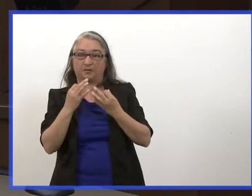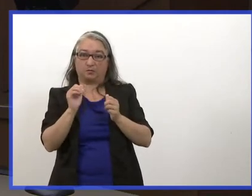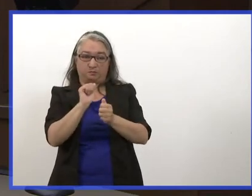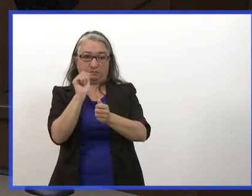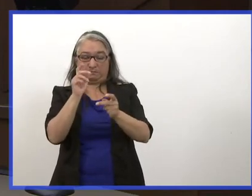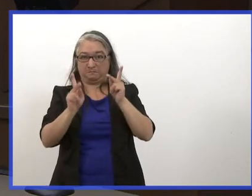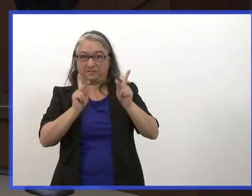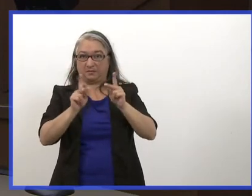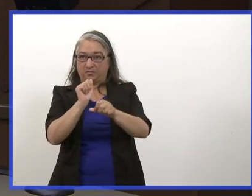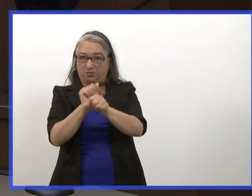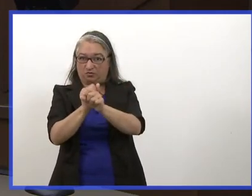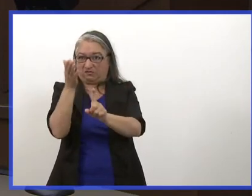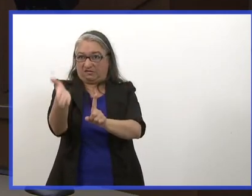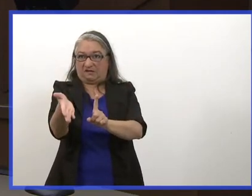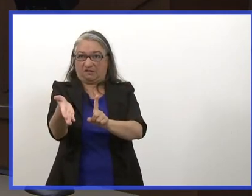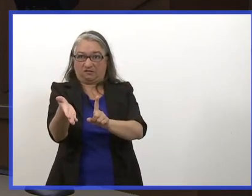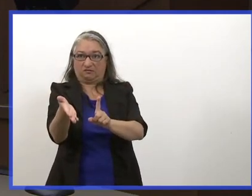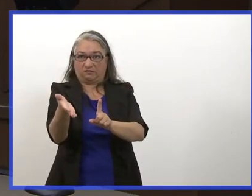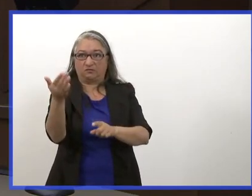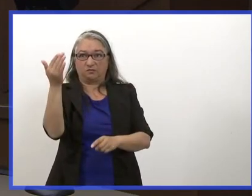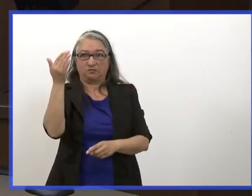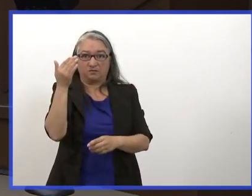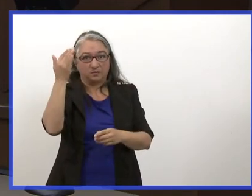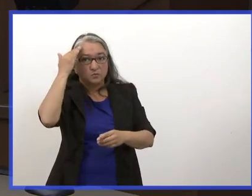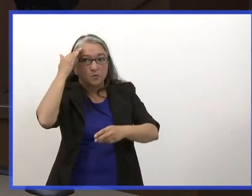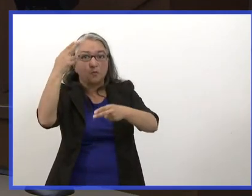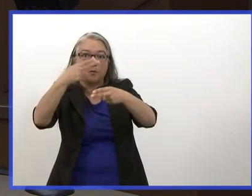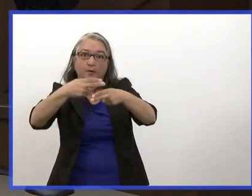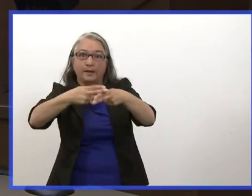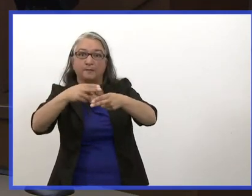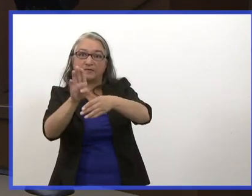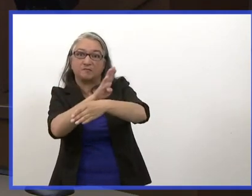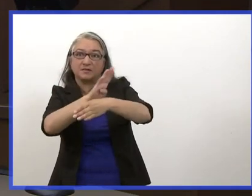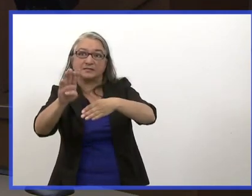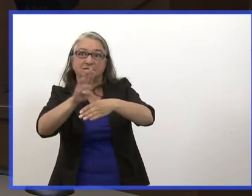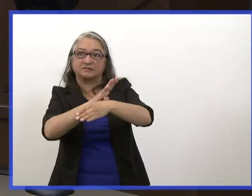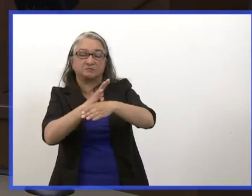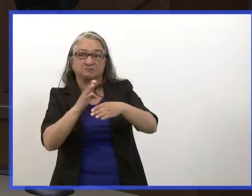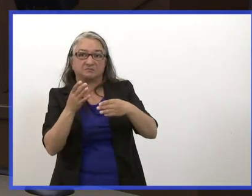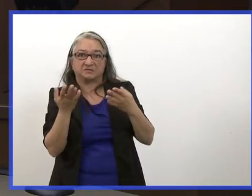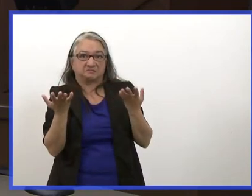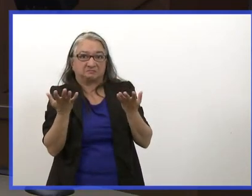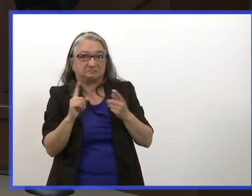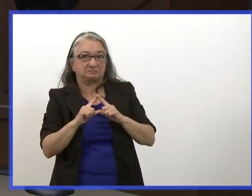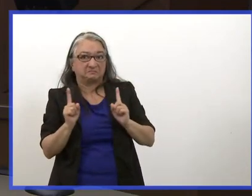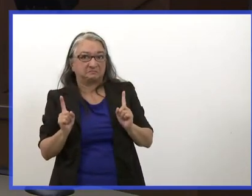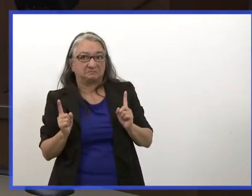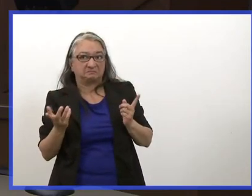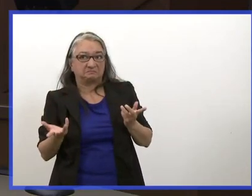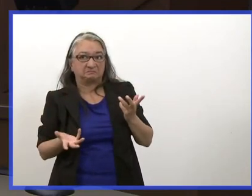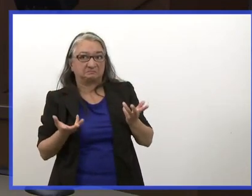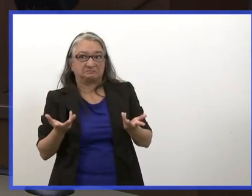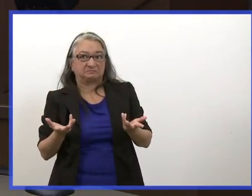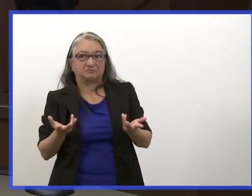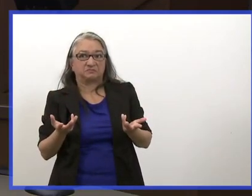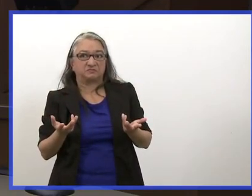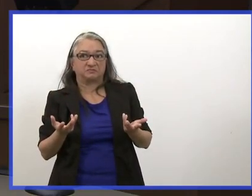luxury of working from home in manufacturing, food processing. So if you forgive the lengthy preamble, can you